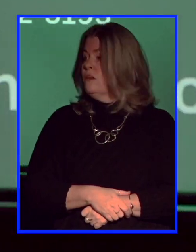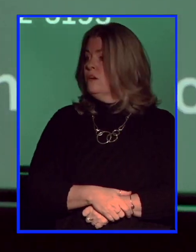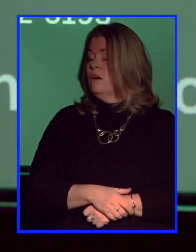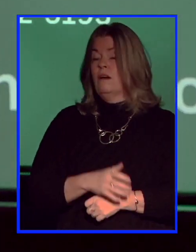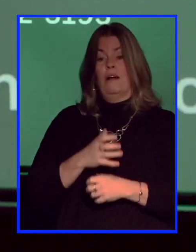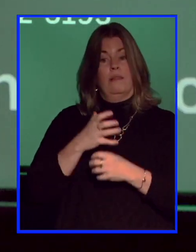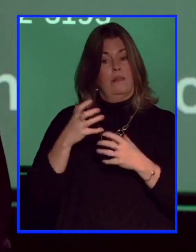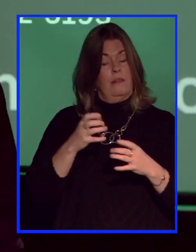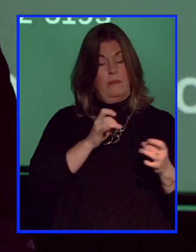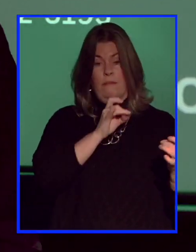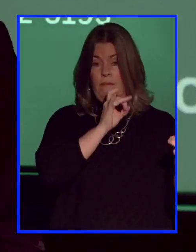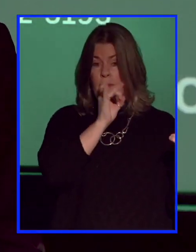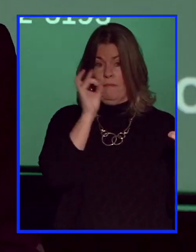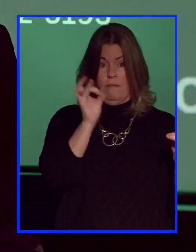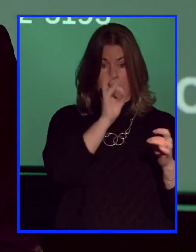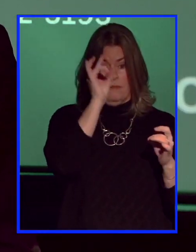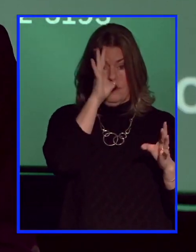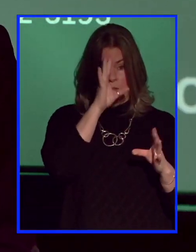a lot of violence,